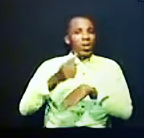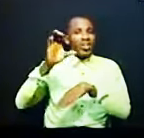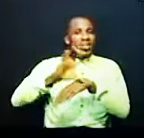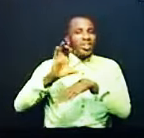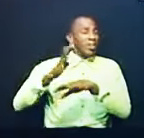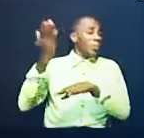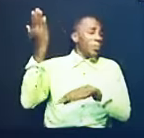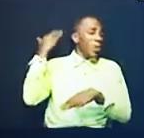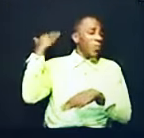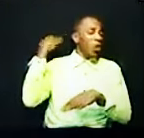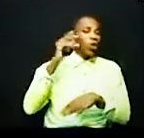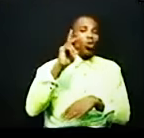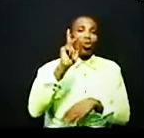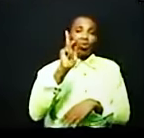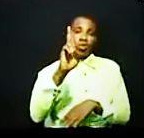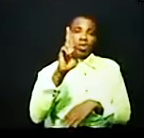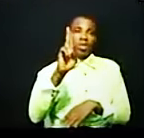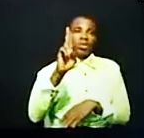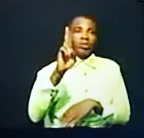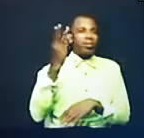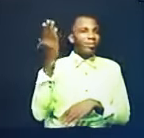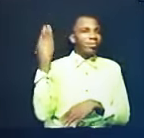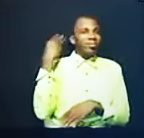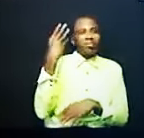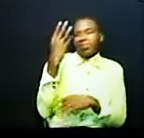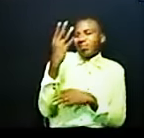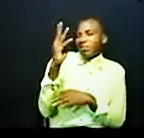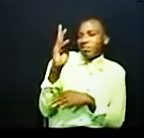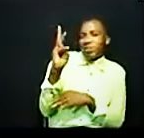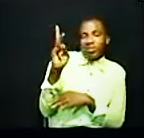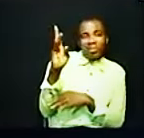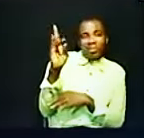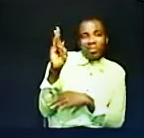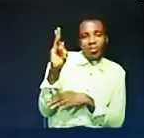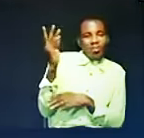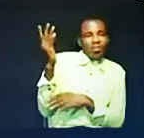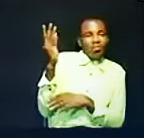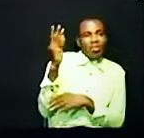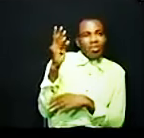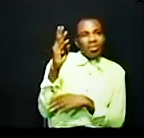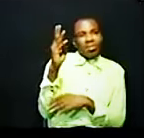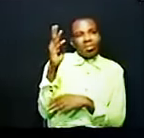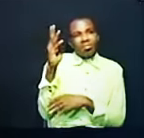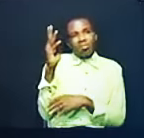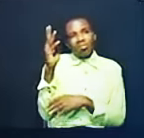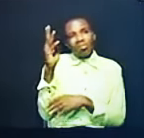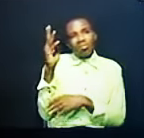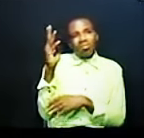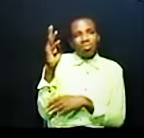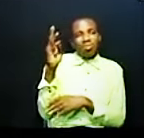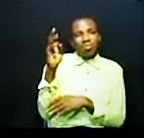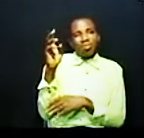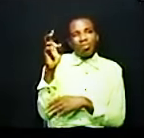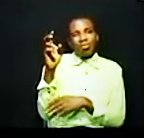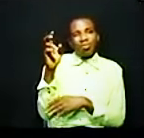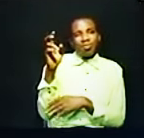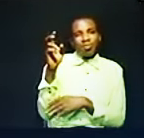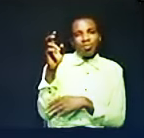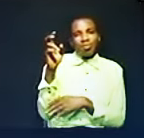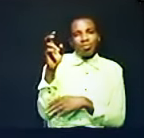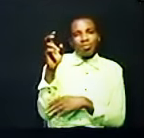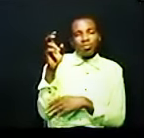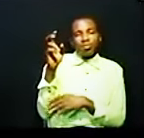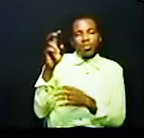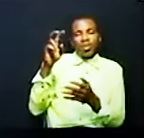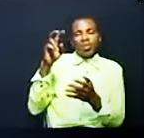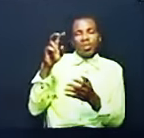ni pekubia oye Christopher wa transi wa English ame omainimu beye infrisia oha ene